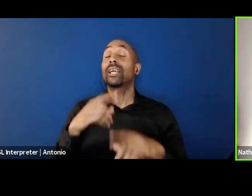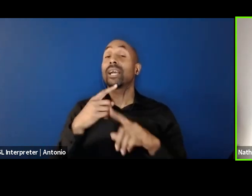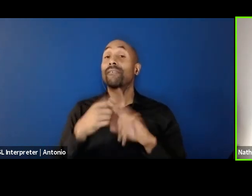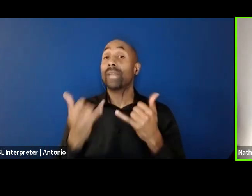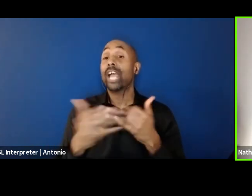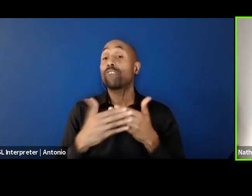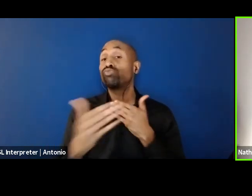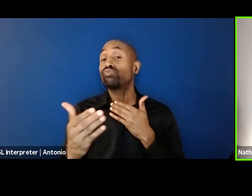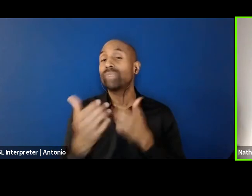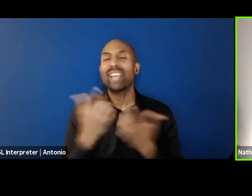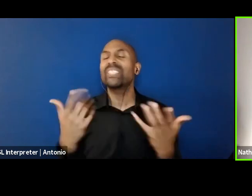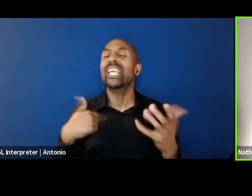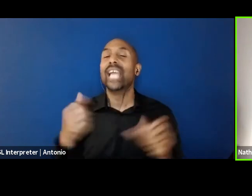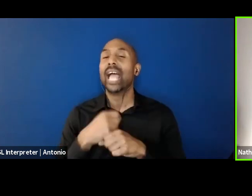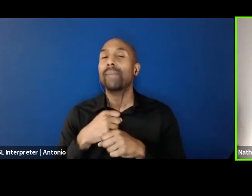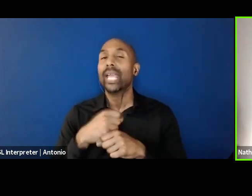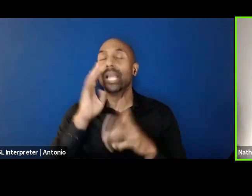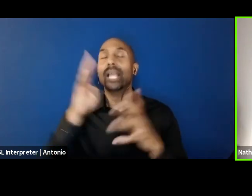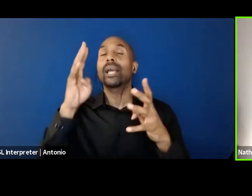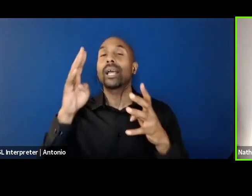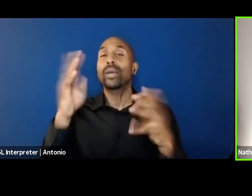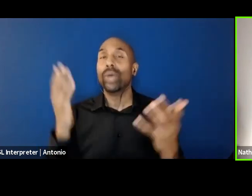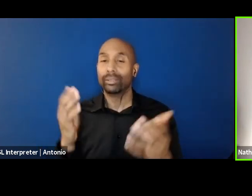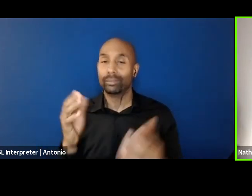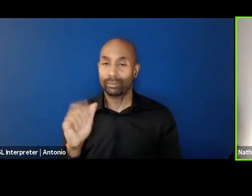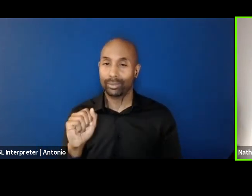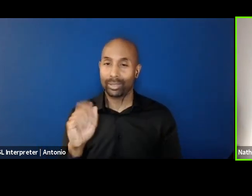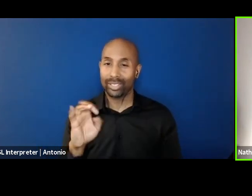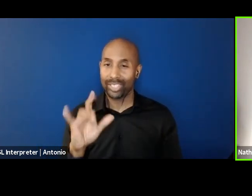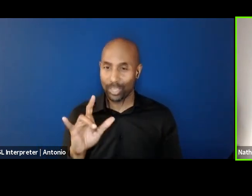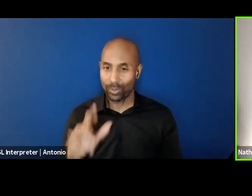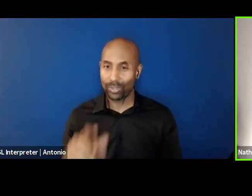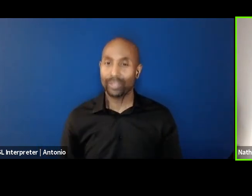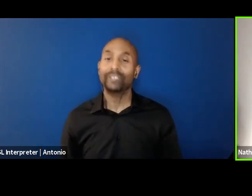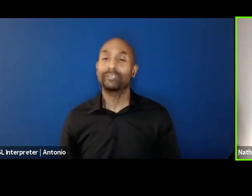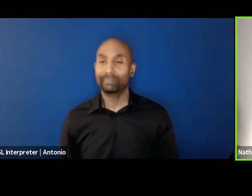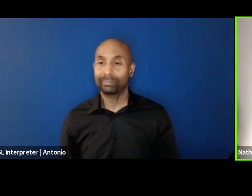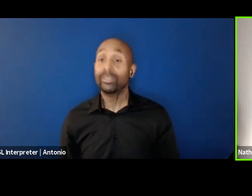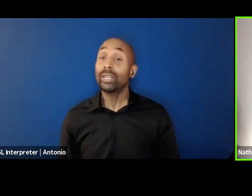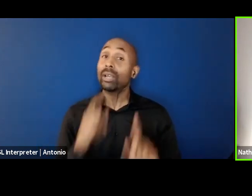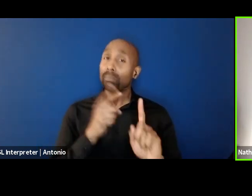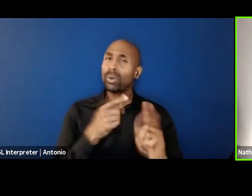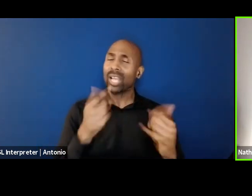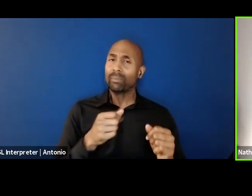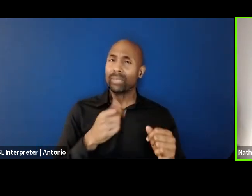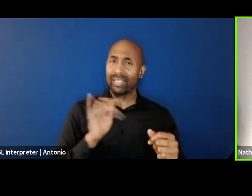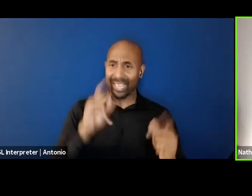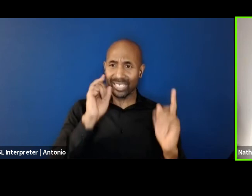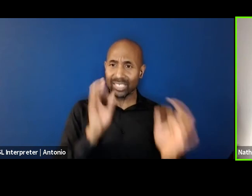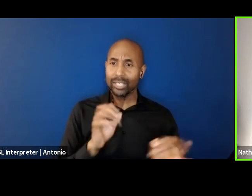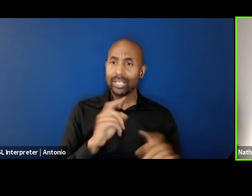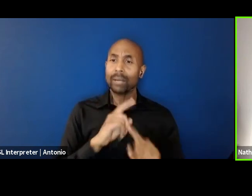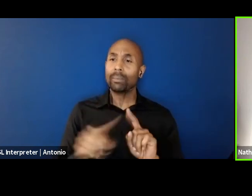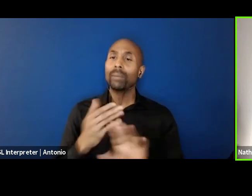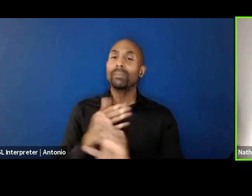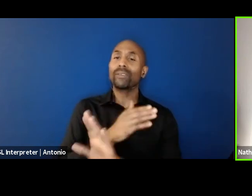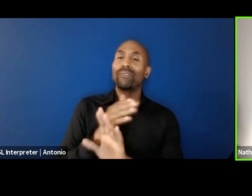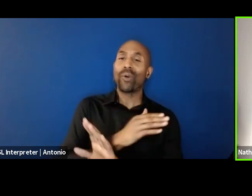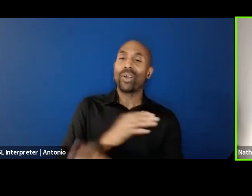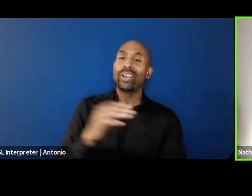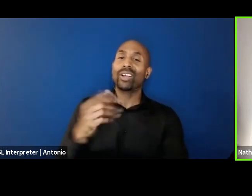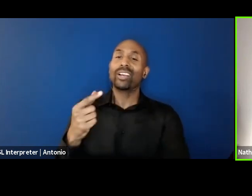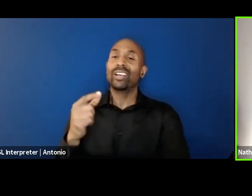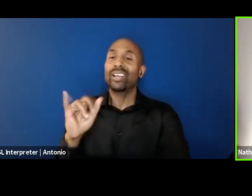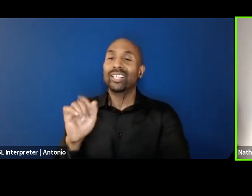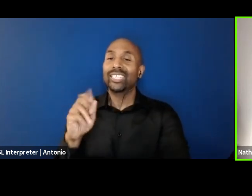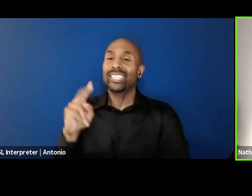but found support in C.S. Giscombe's Giscombe Road, whose long song is a